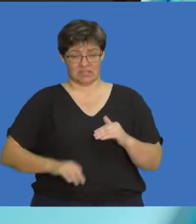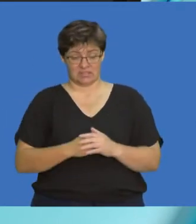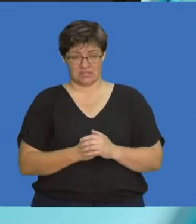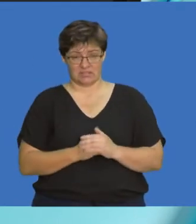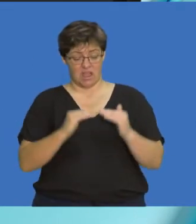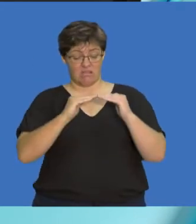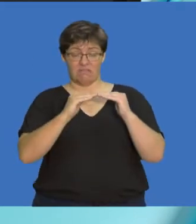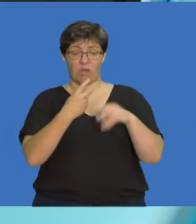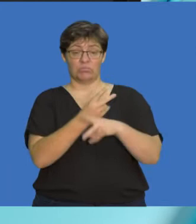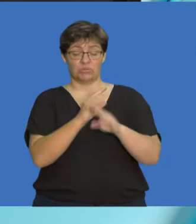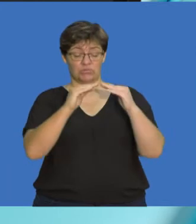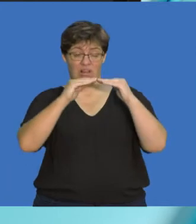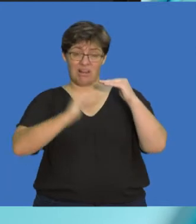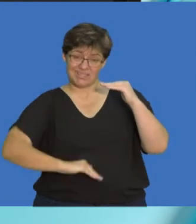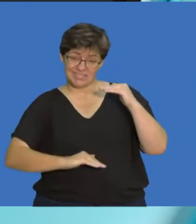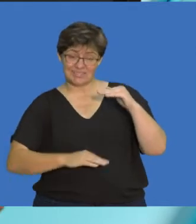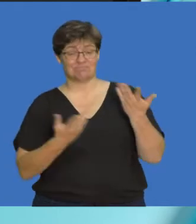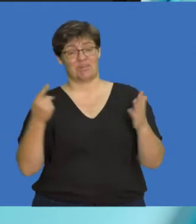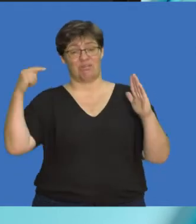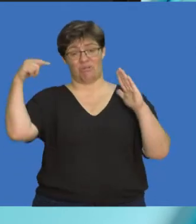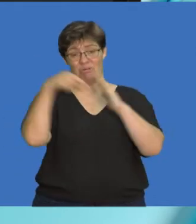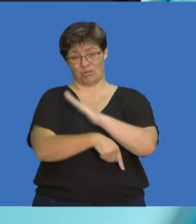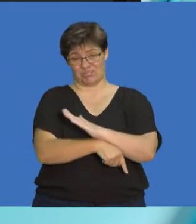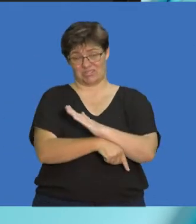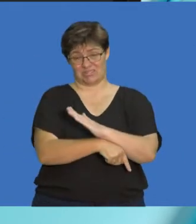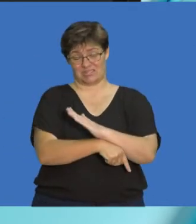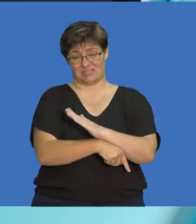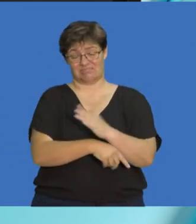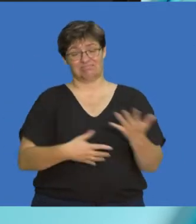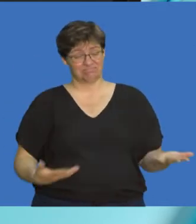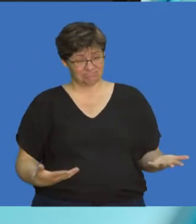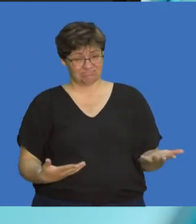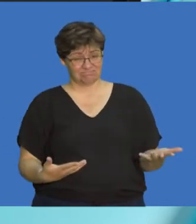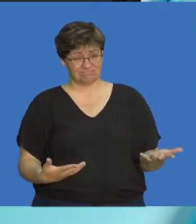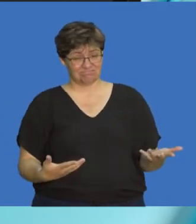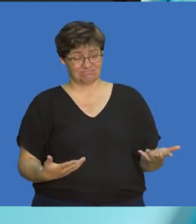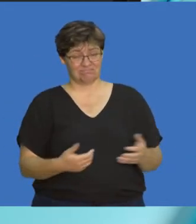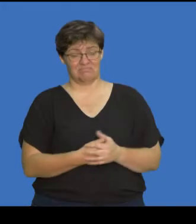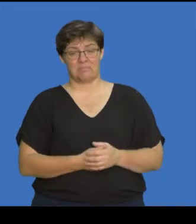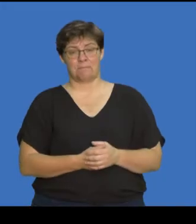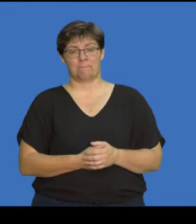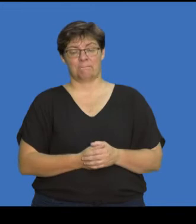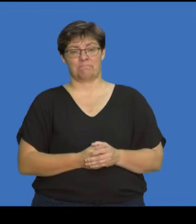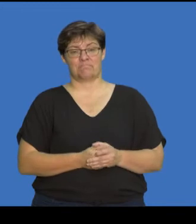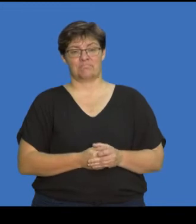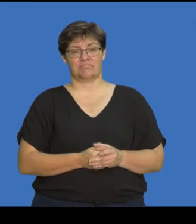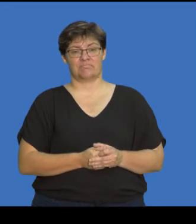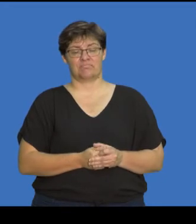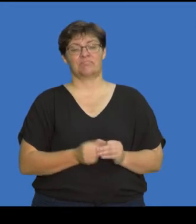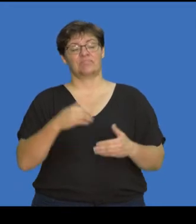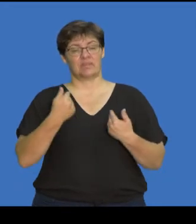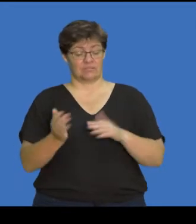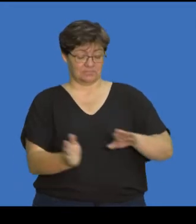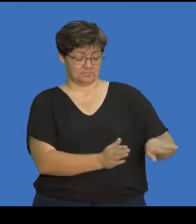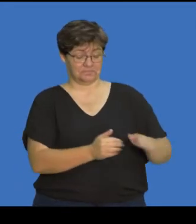But if they produce below the break-even point, then certainly they're going to incur a loss. Right, we move on